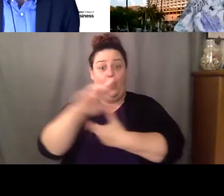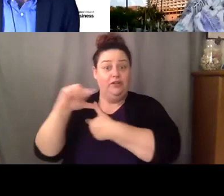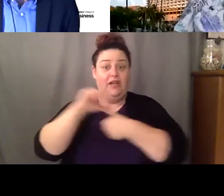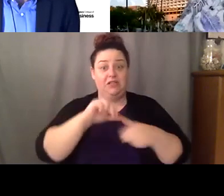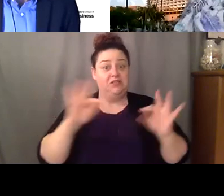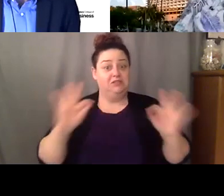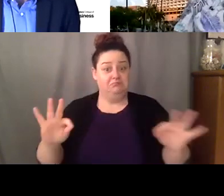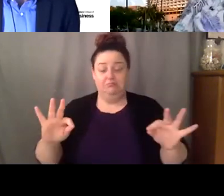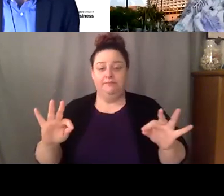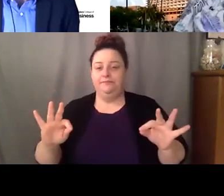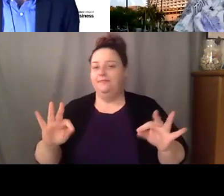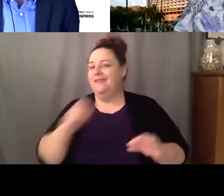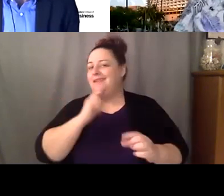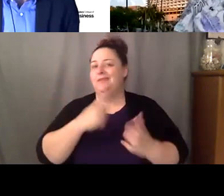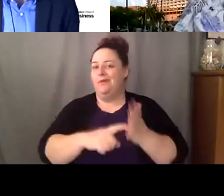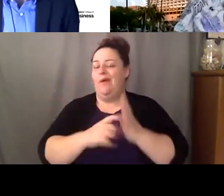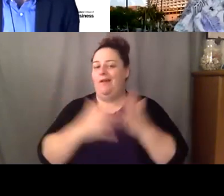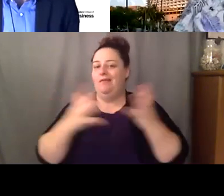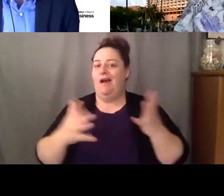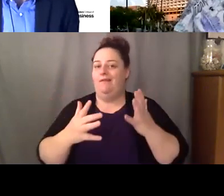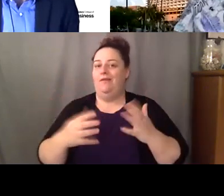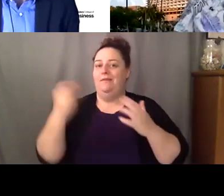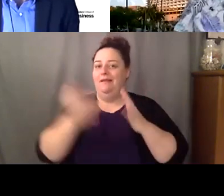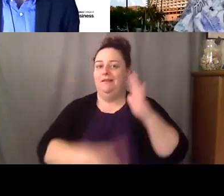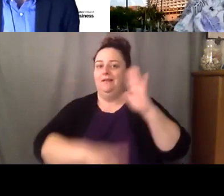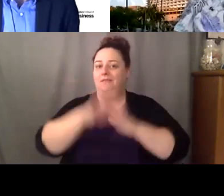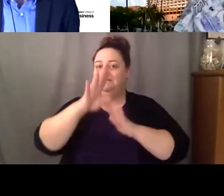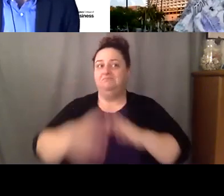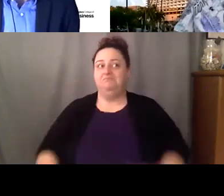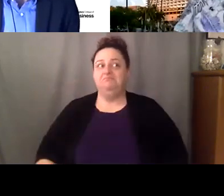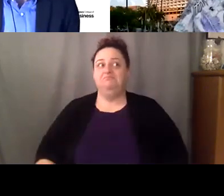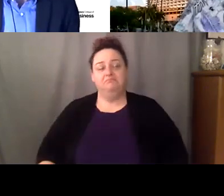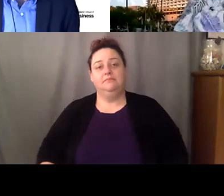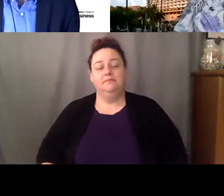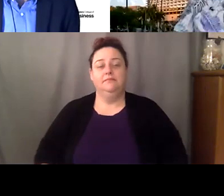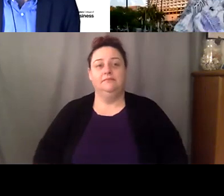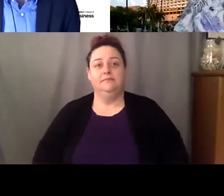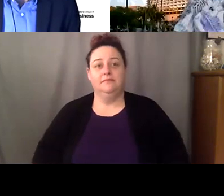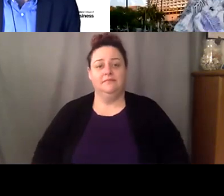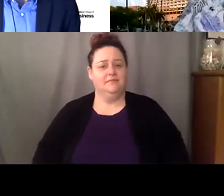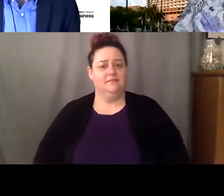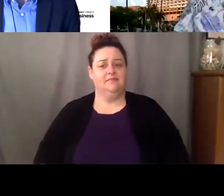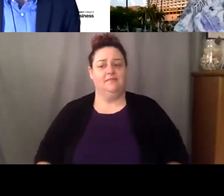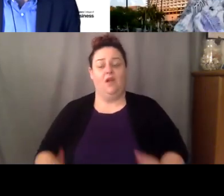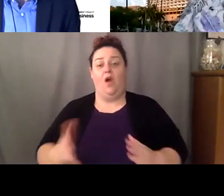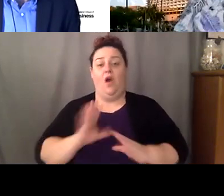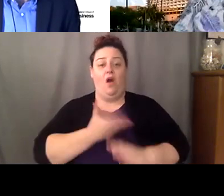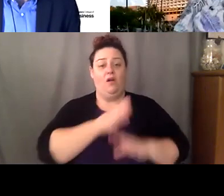much to really push it into a higher area. We haven't, you know, I mean, our quieter months are